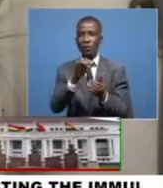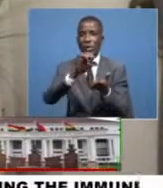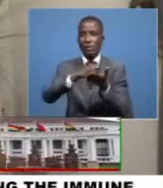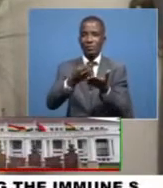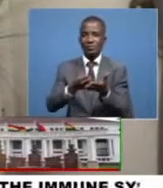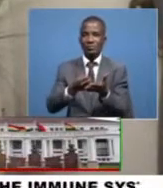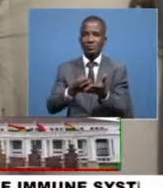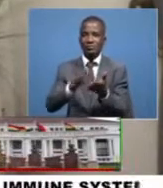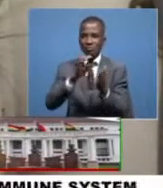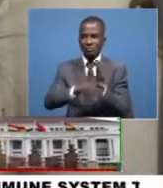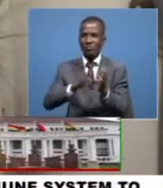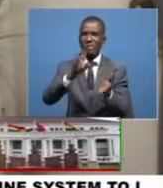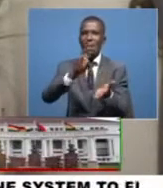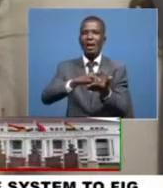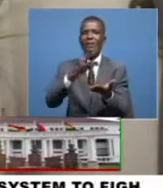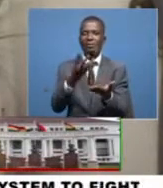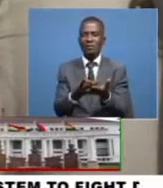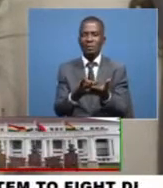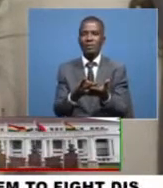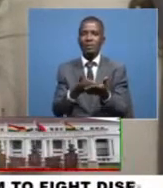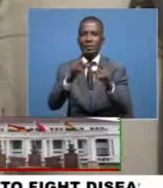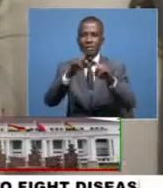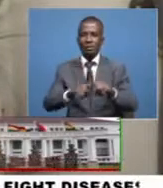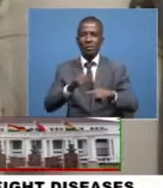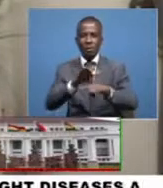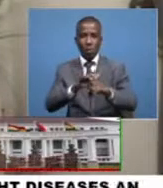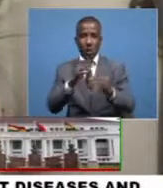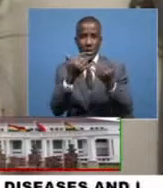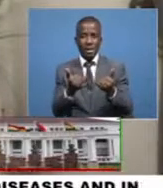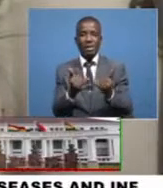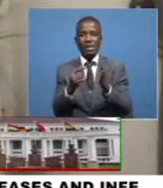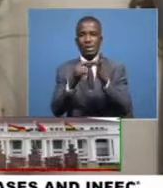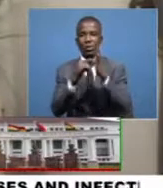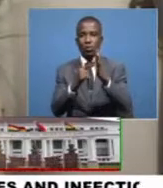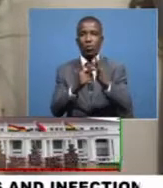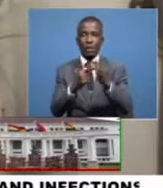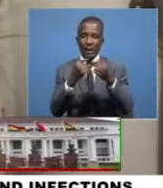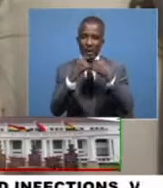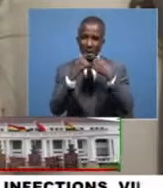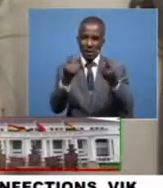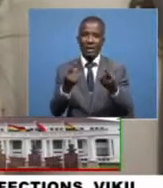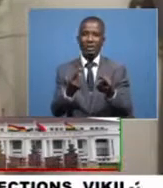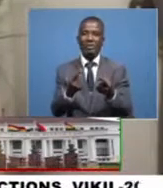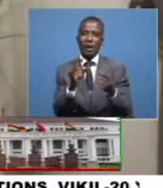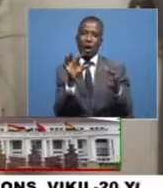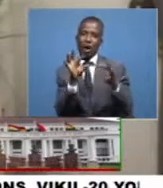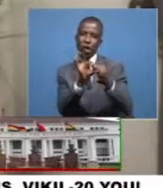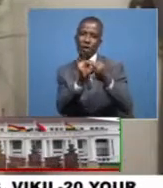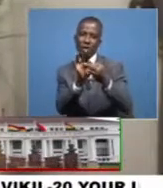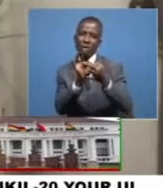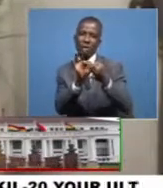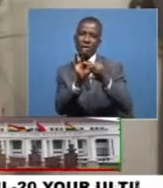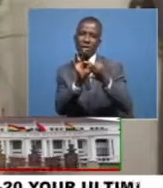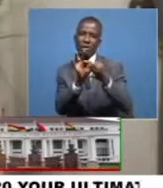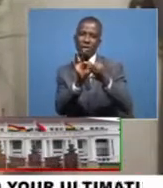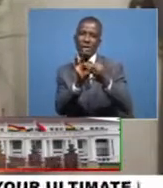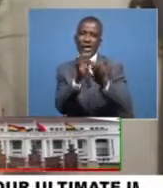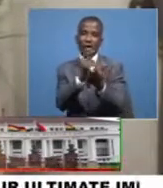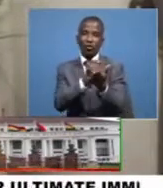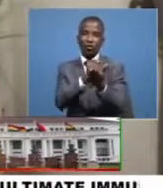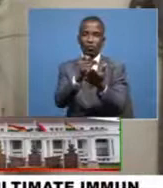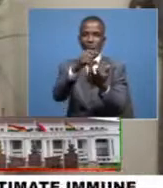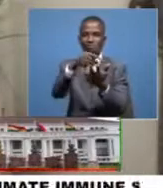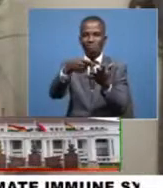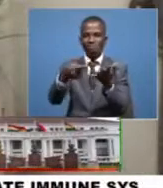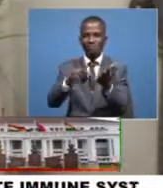the testimony of your witnesses and the evidence that is adduced, which is connected to the facts that you have